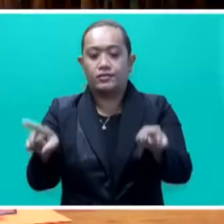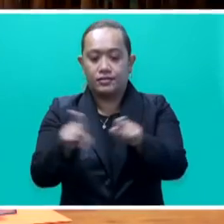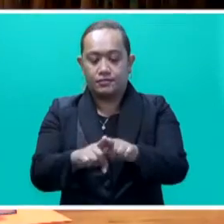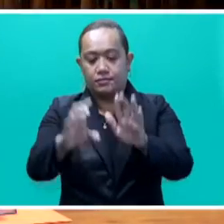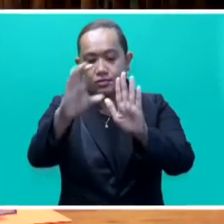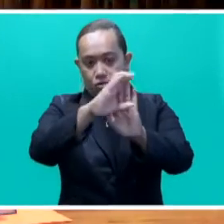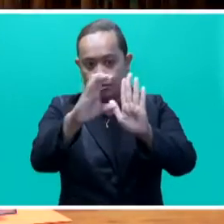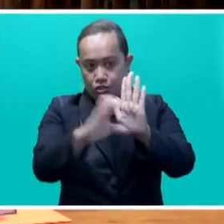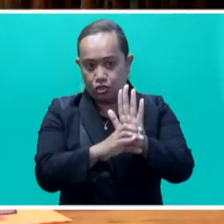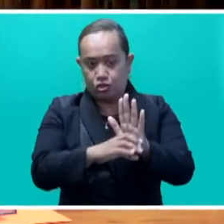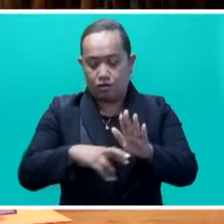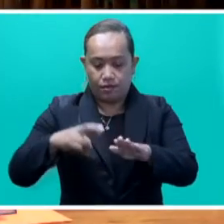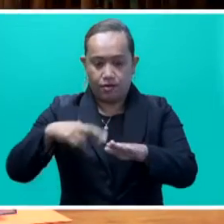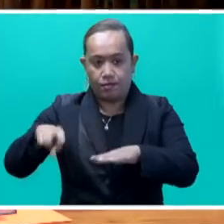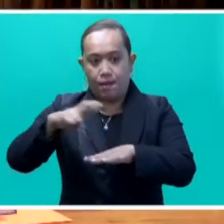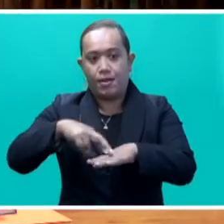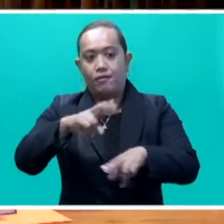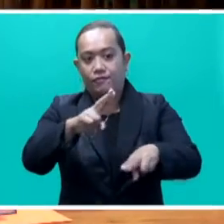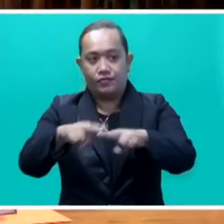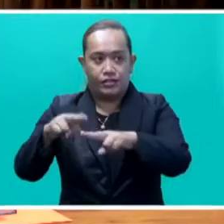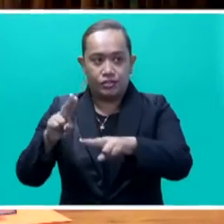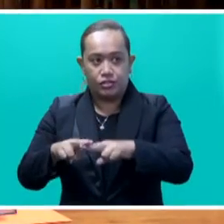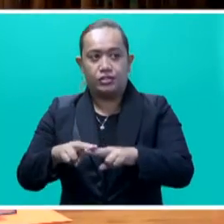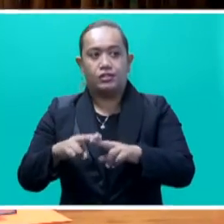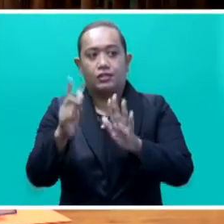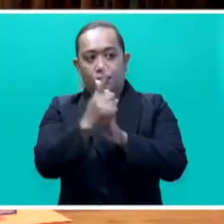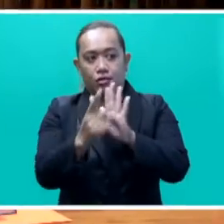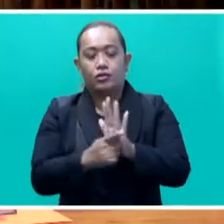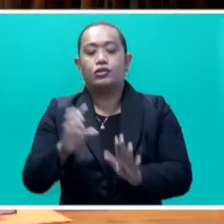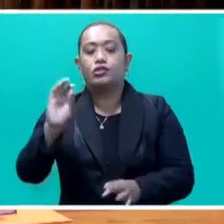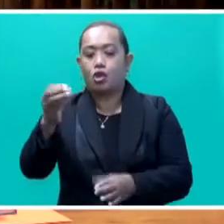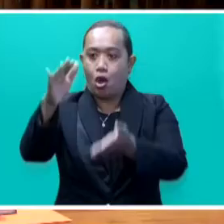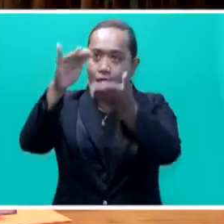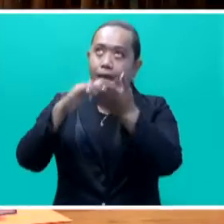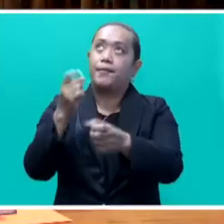Republic of Fiji and the law. So help me God.